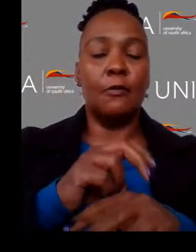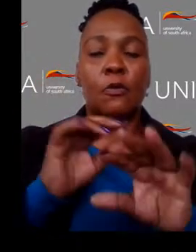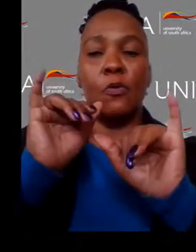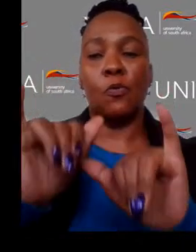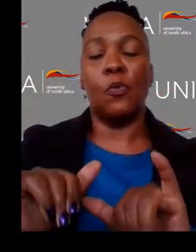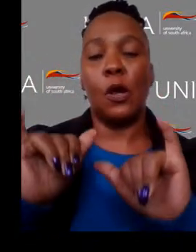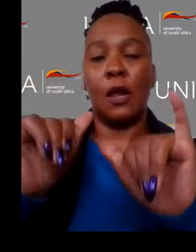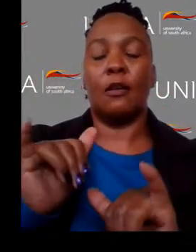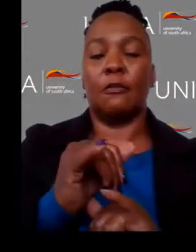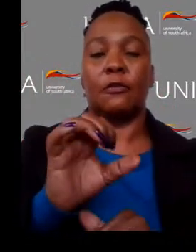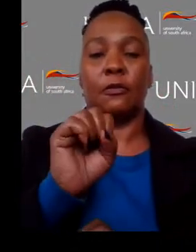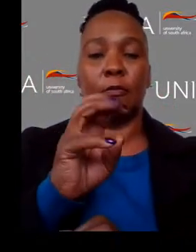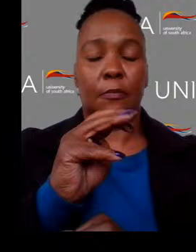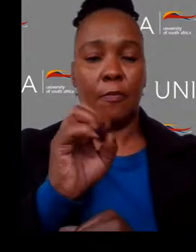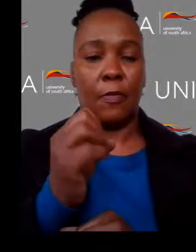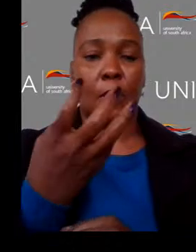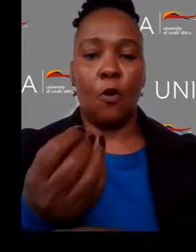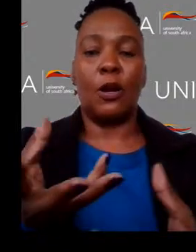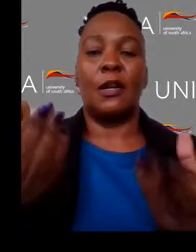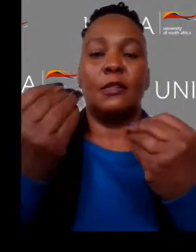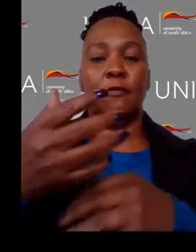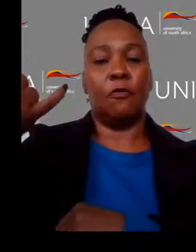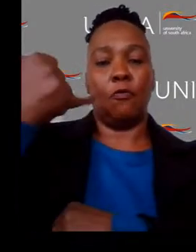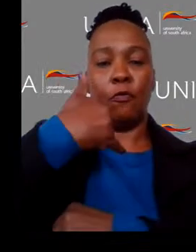SMS or receive a phone call.